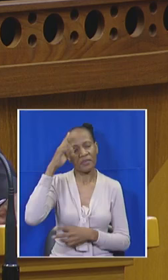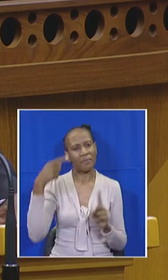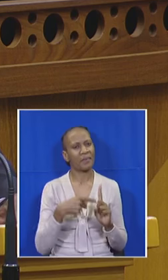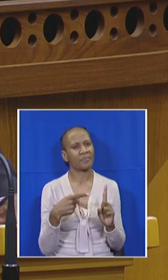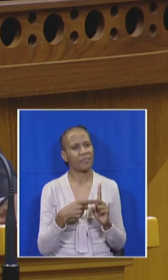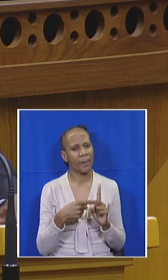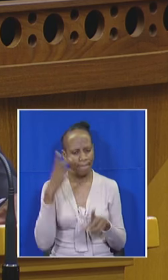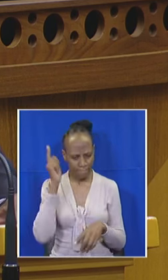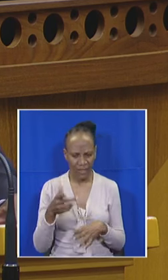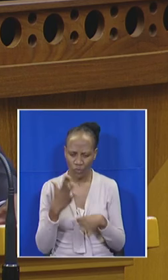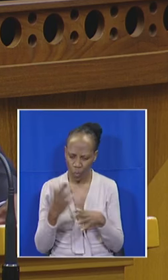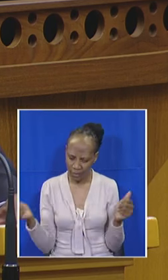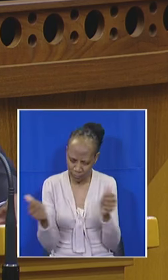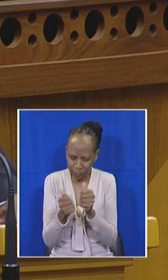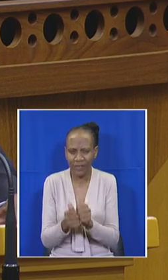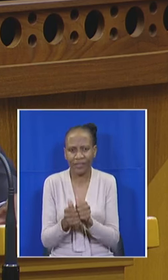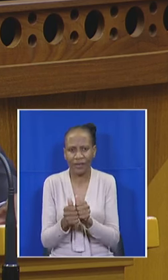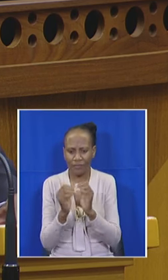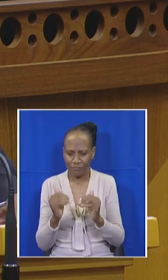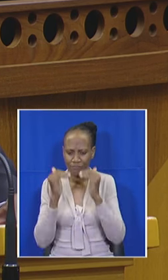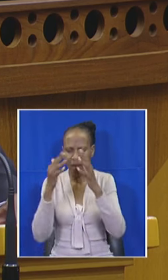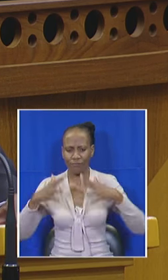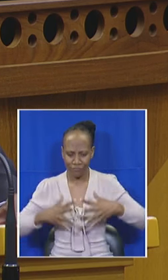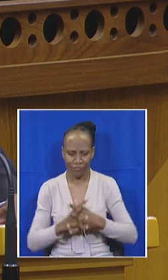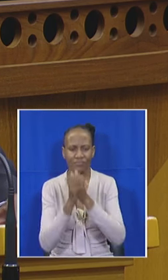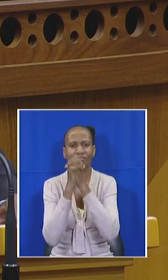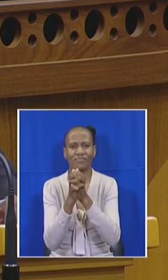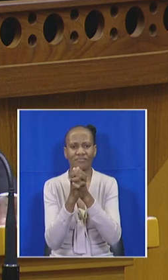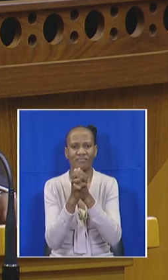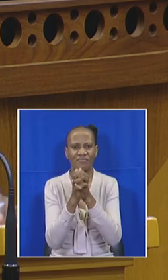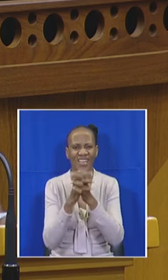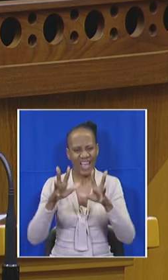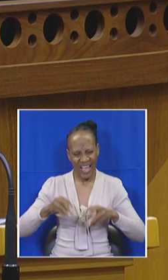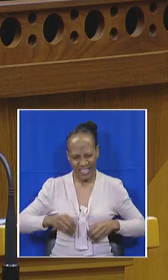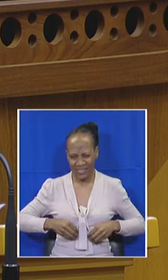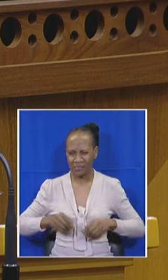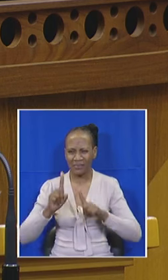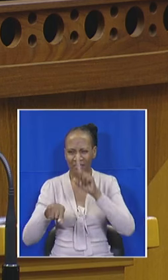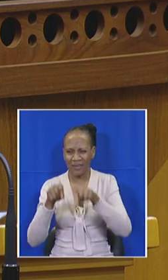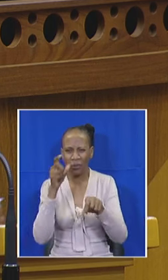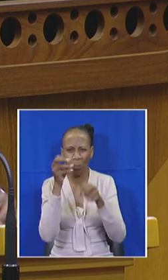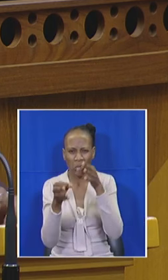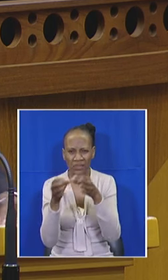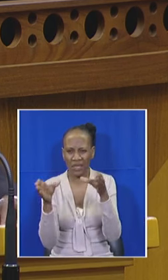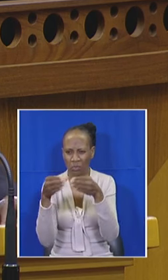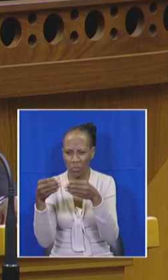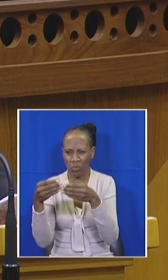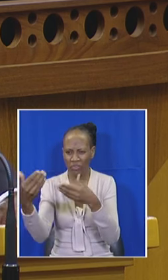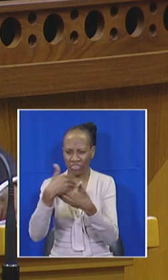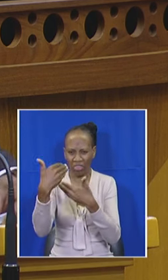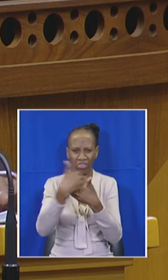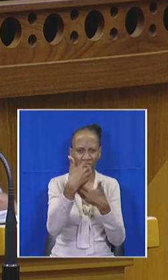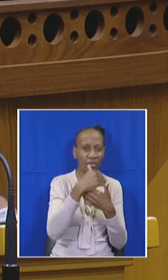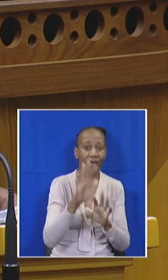to promote unity and not allow petty political differences to divide our